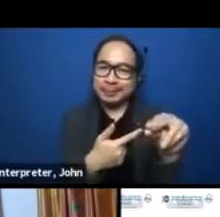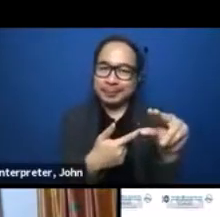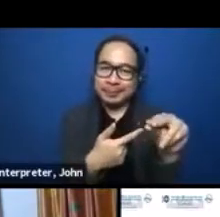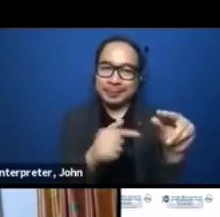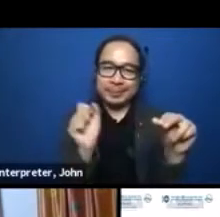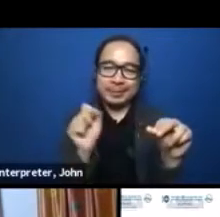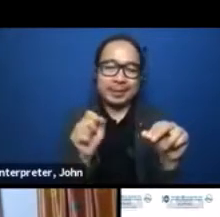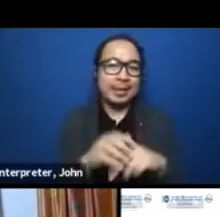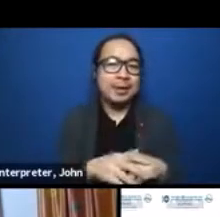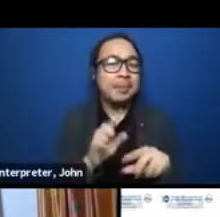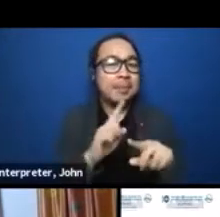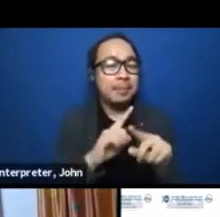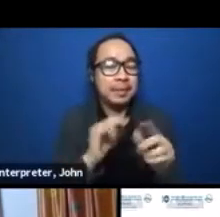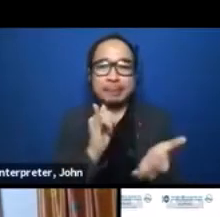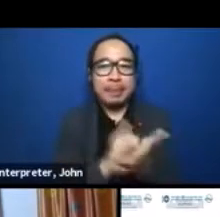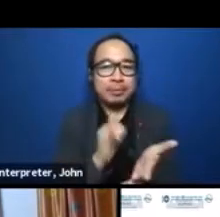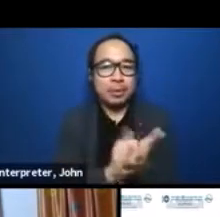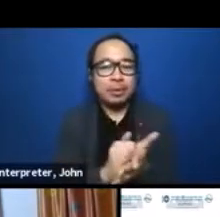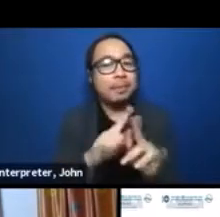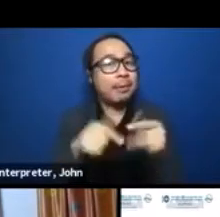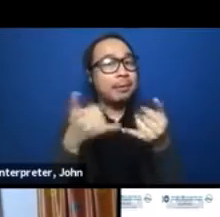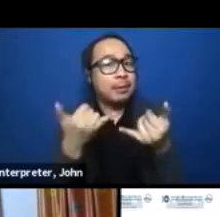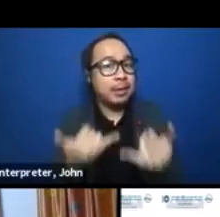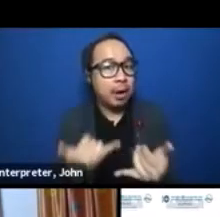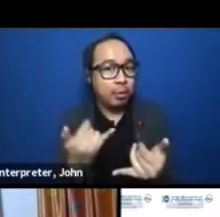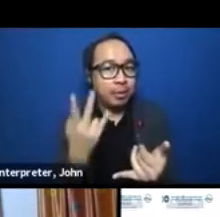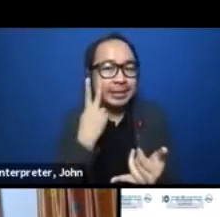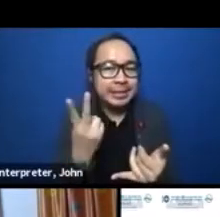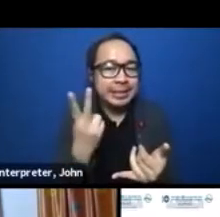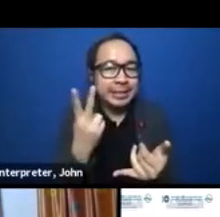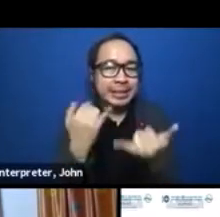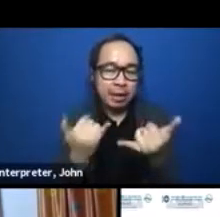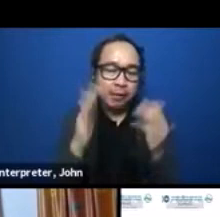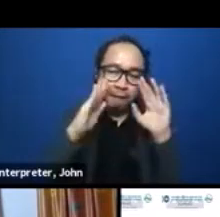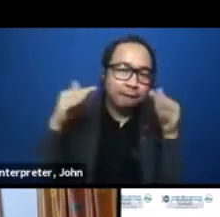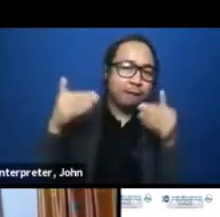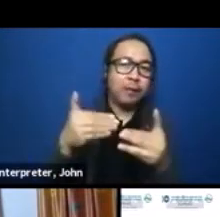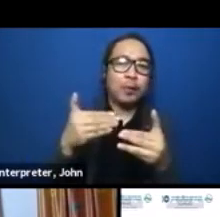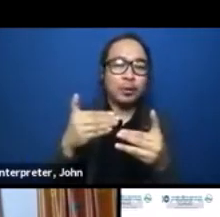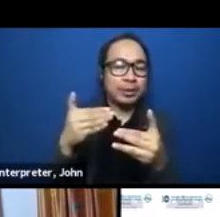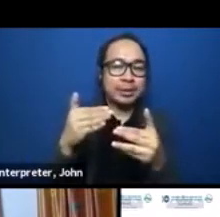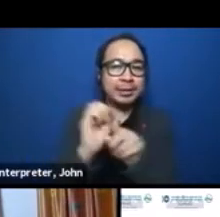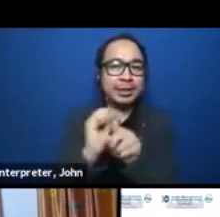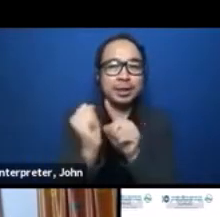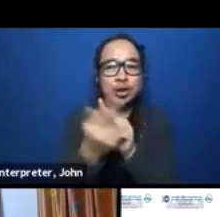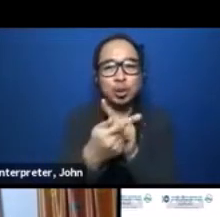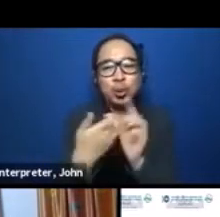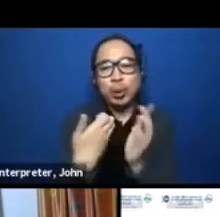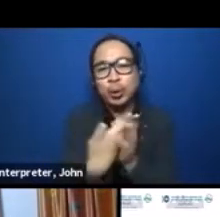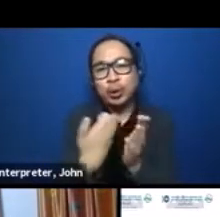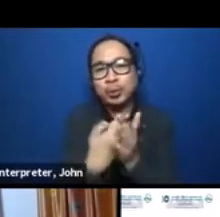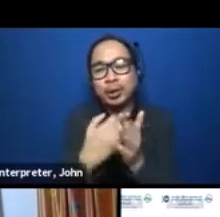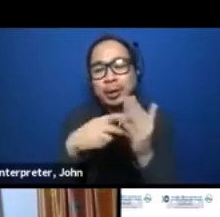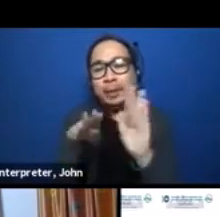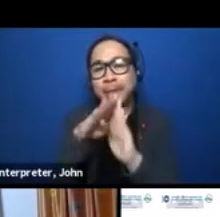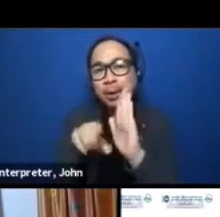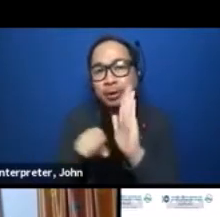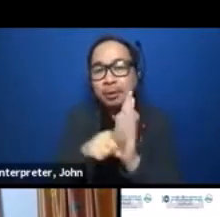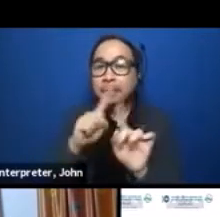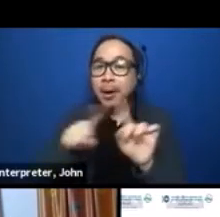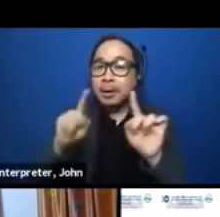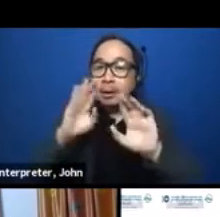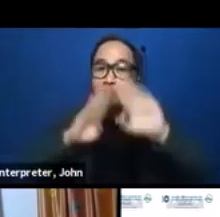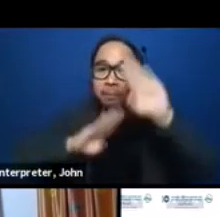not only from the, now we are talking a lot on the socioeconomic background, but the problems can come up from